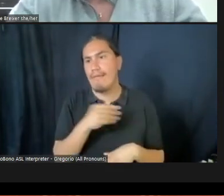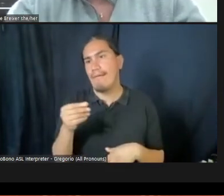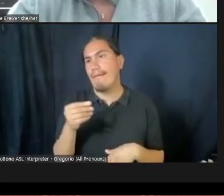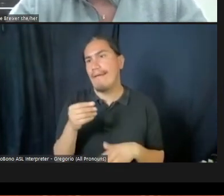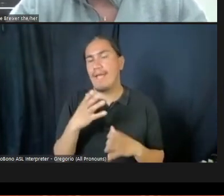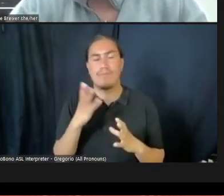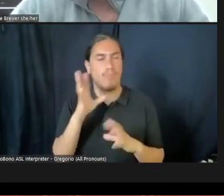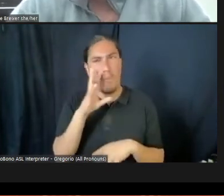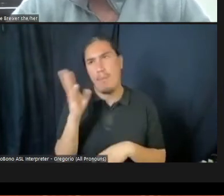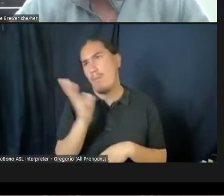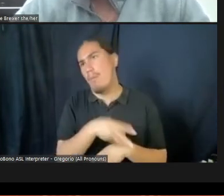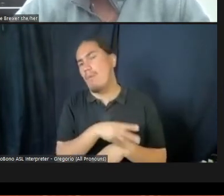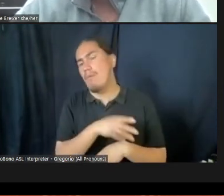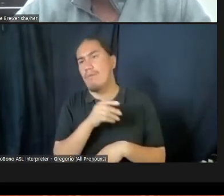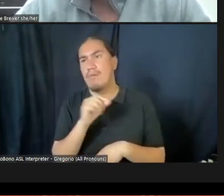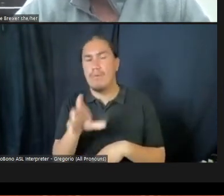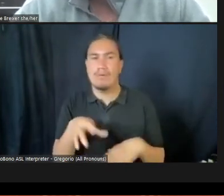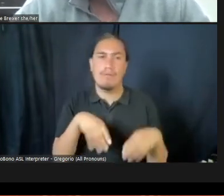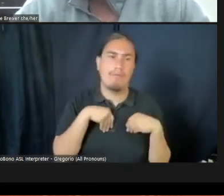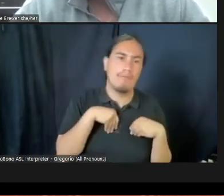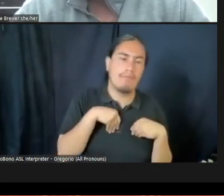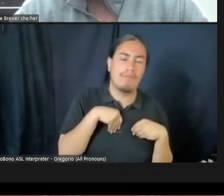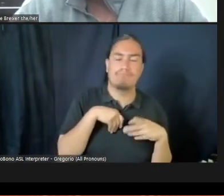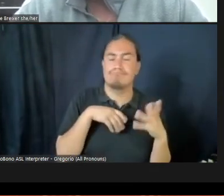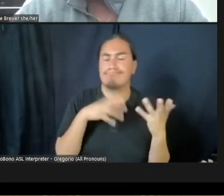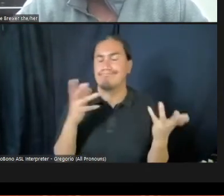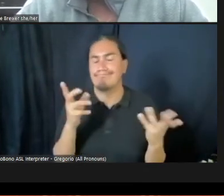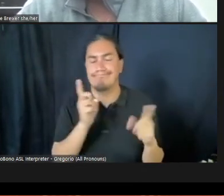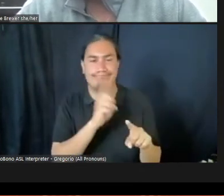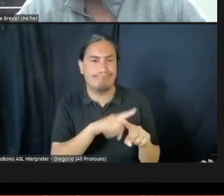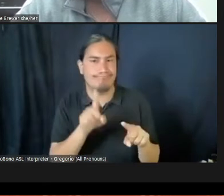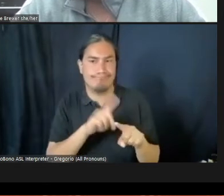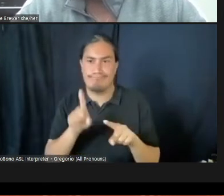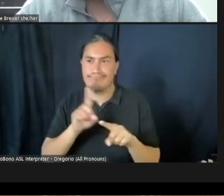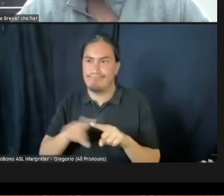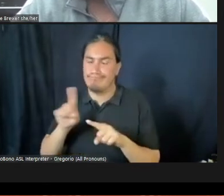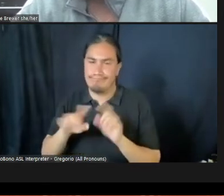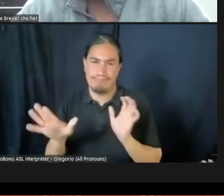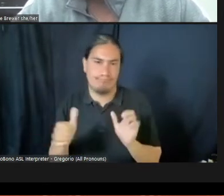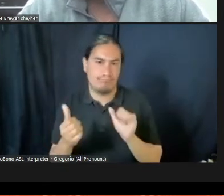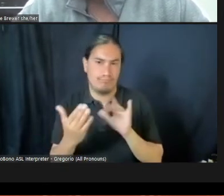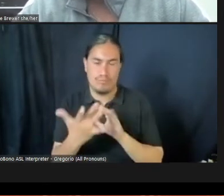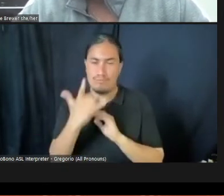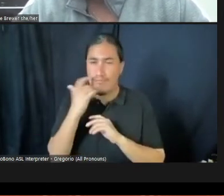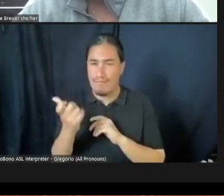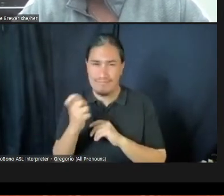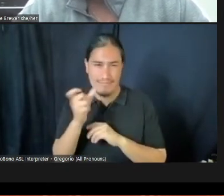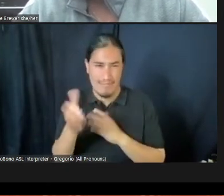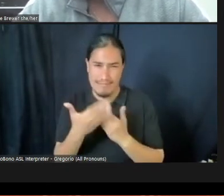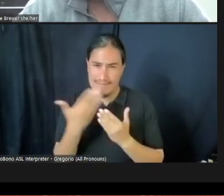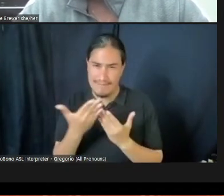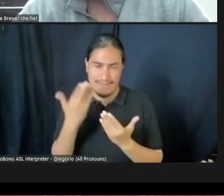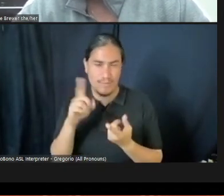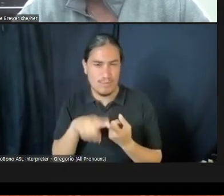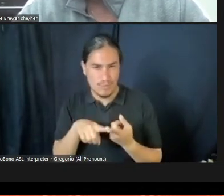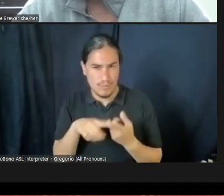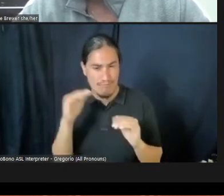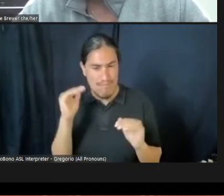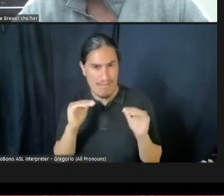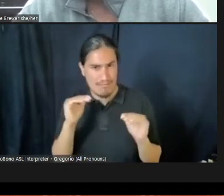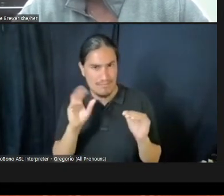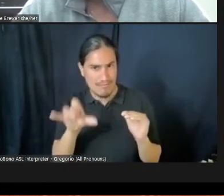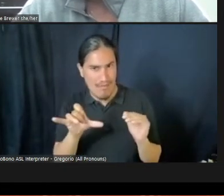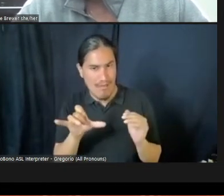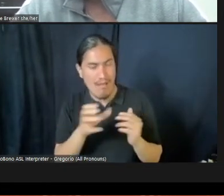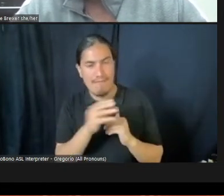and embraced and every version of it, because it is not easy to balance that and to